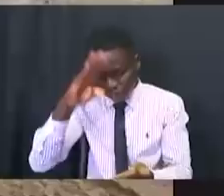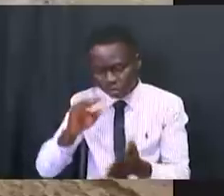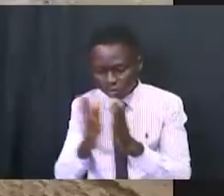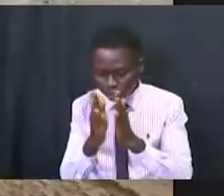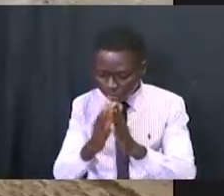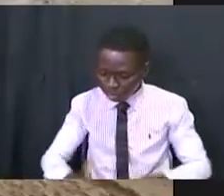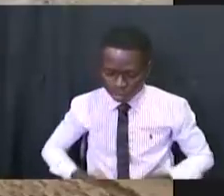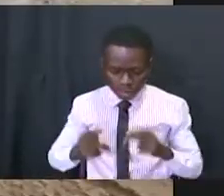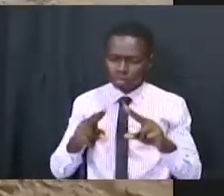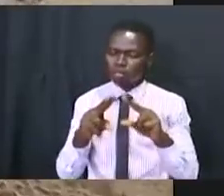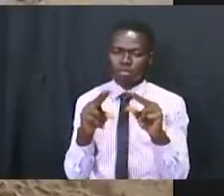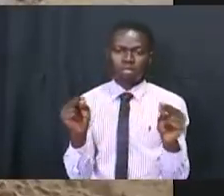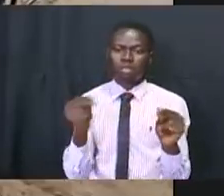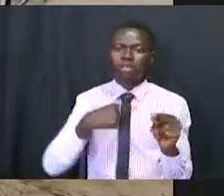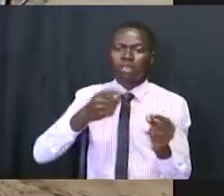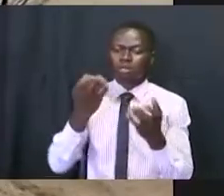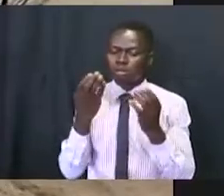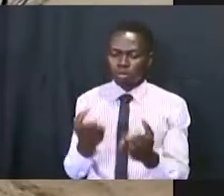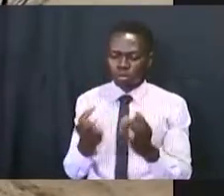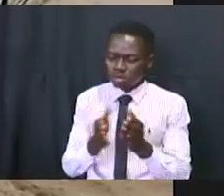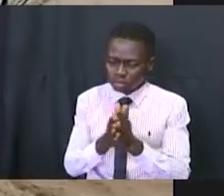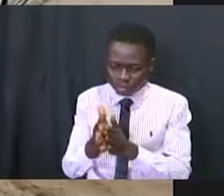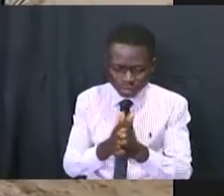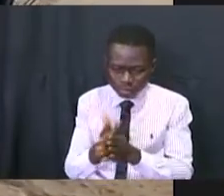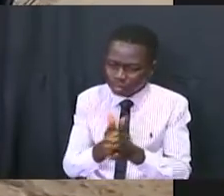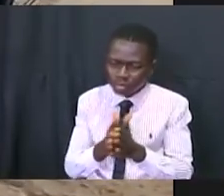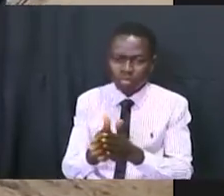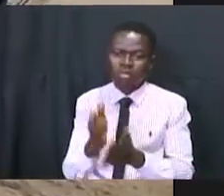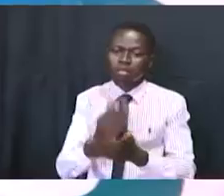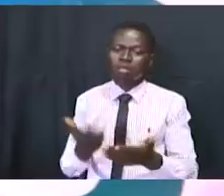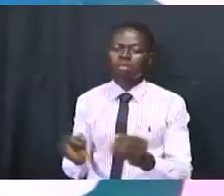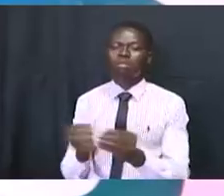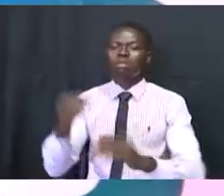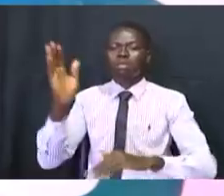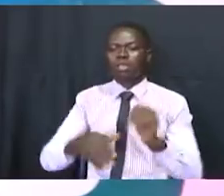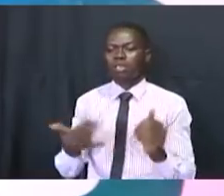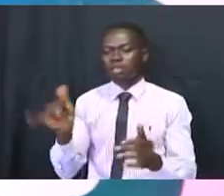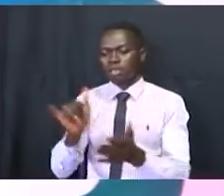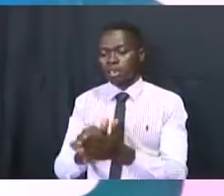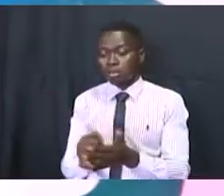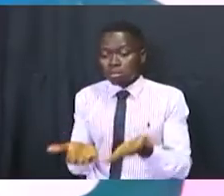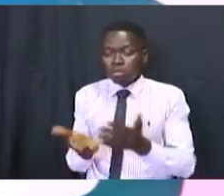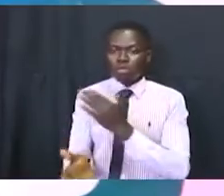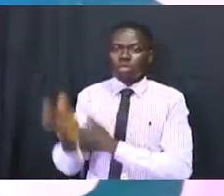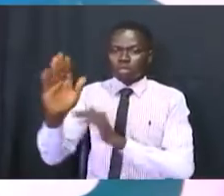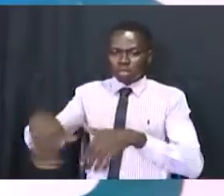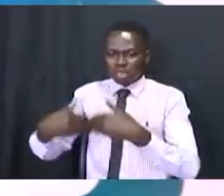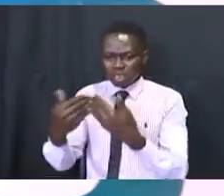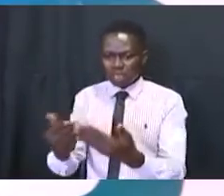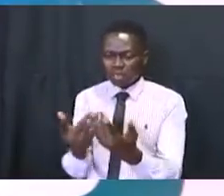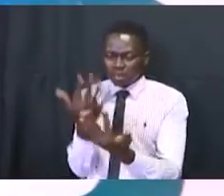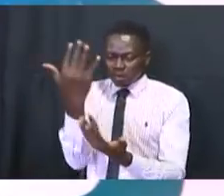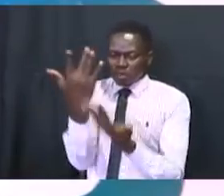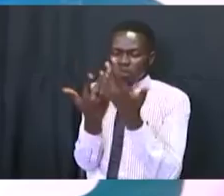at all. We desire something more than that. That God will ignite his fire on our inside. And that